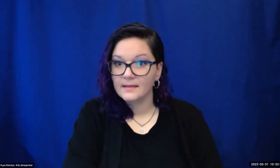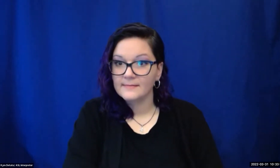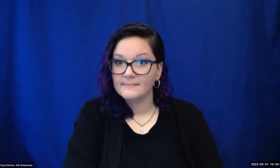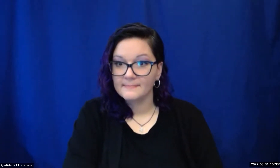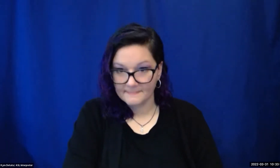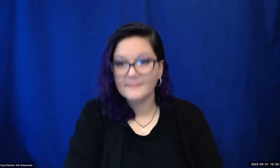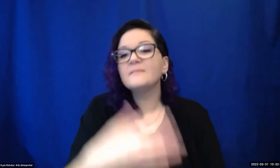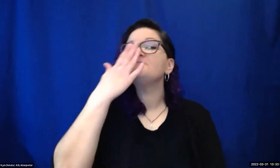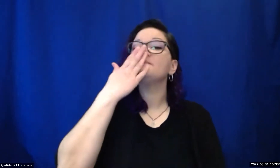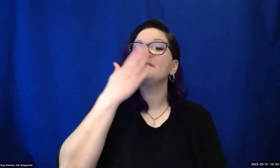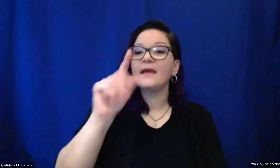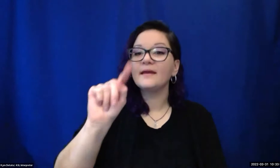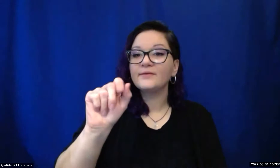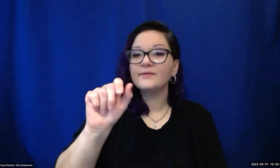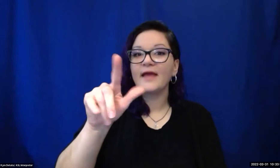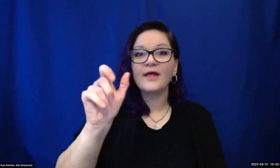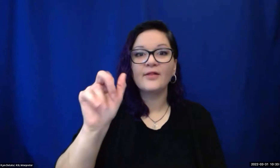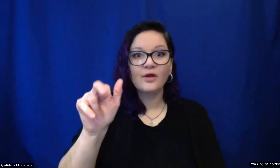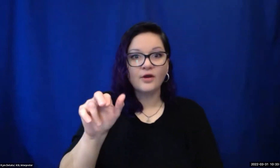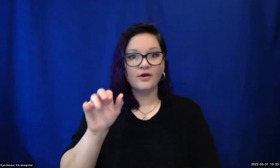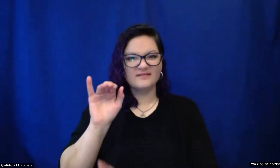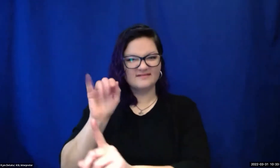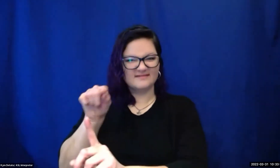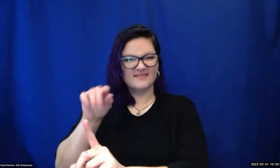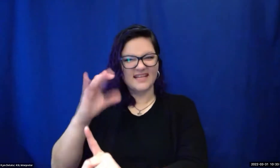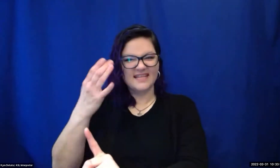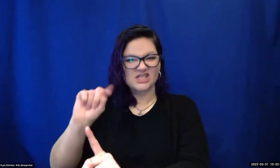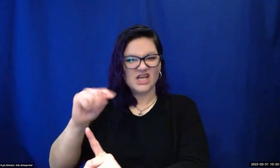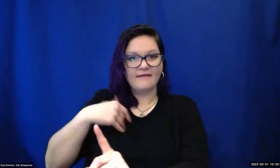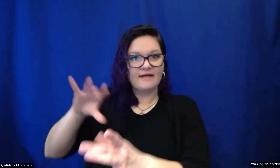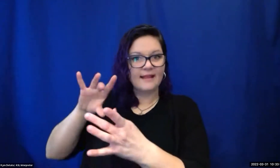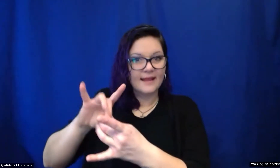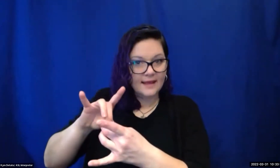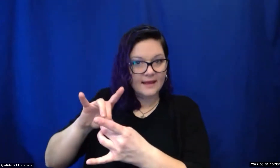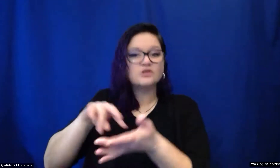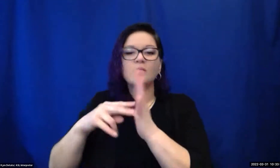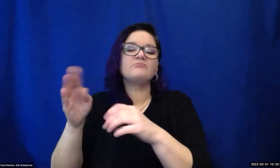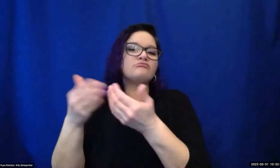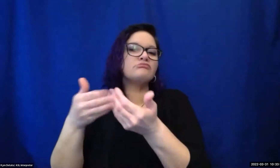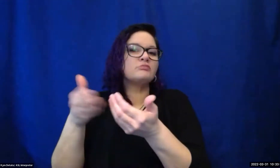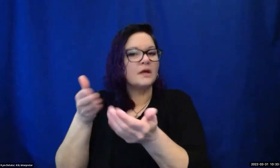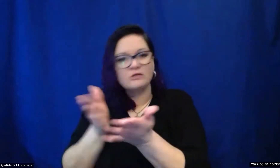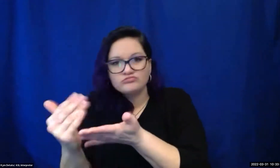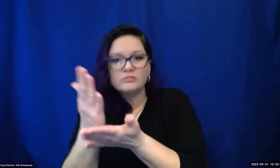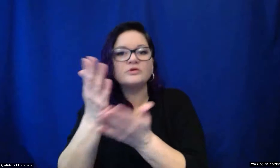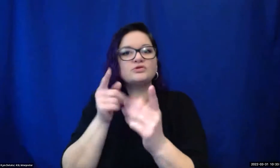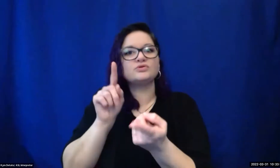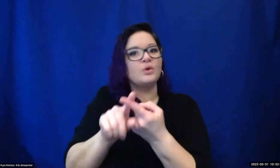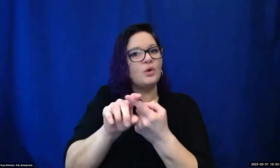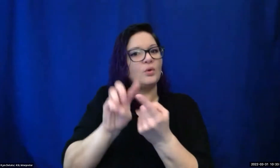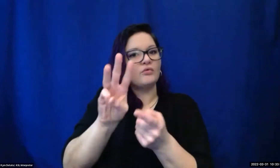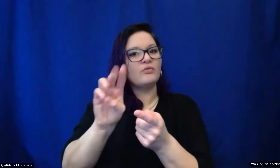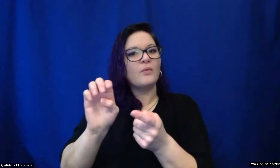Yep, thanks so much, Taylor. She's dropped the link in the chat just so you can navigate to that business Grants for Hyattsville Businesses